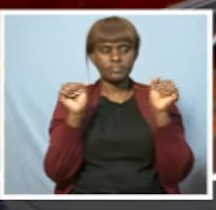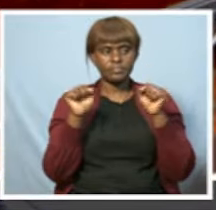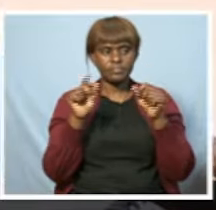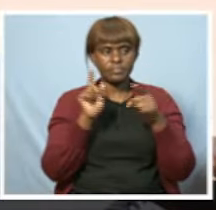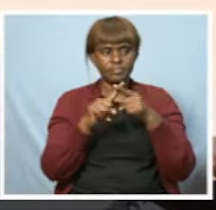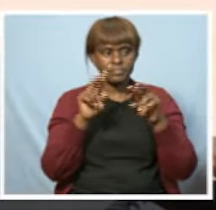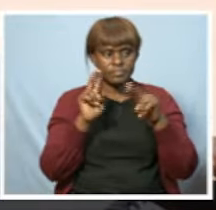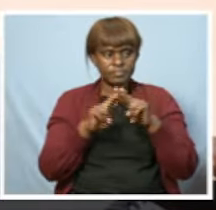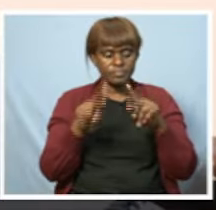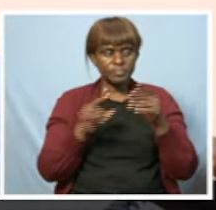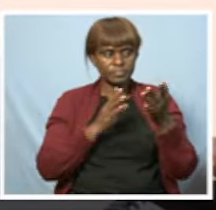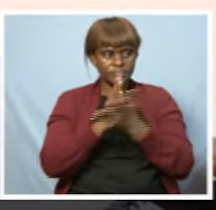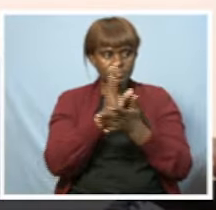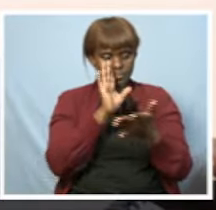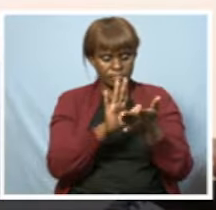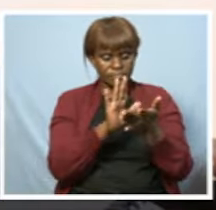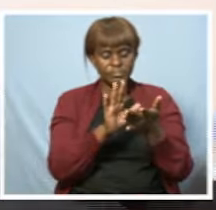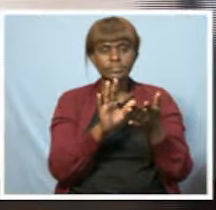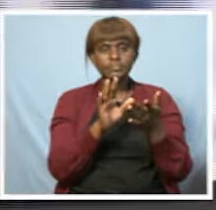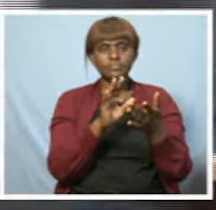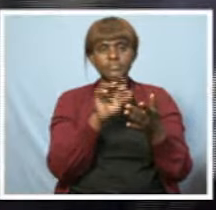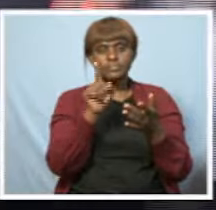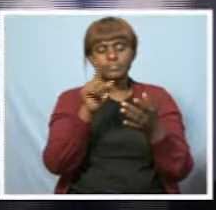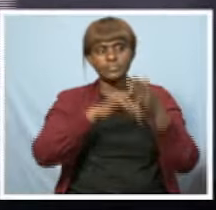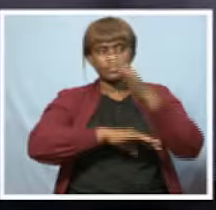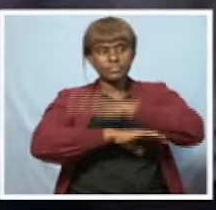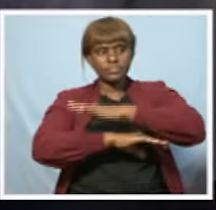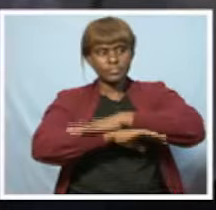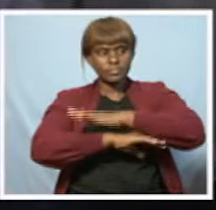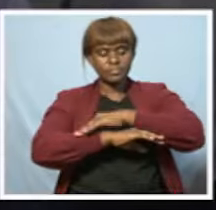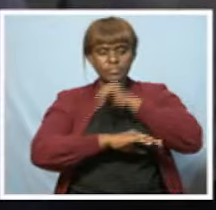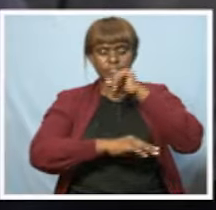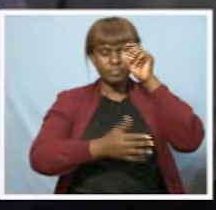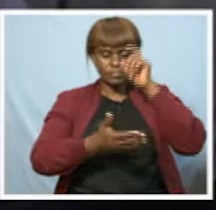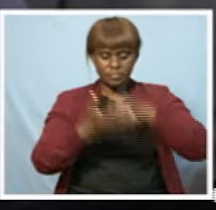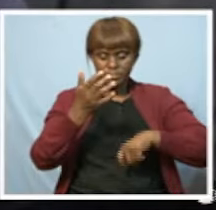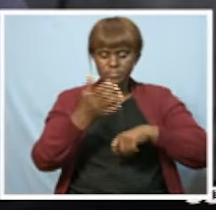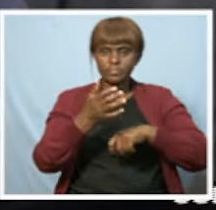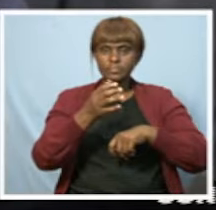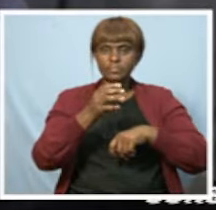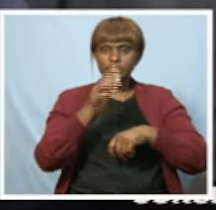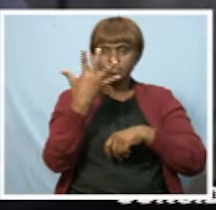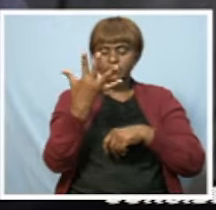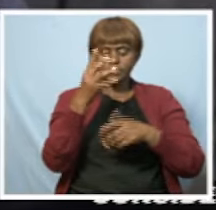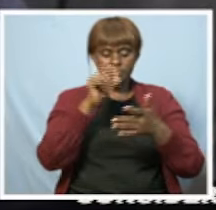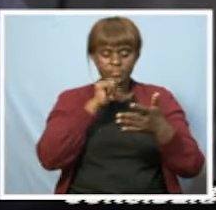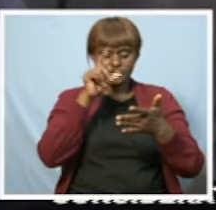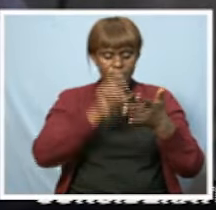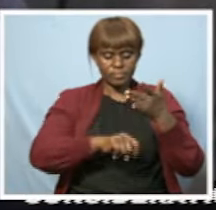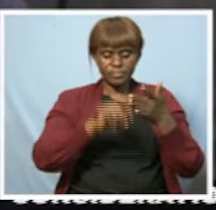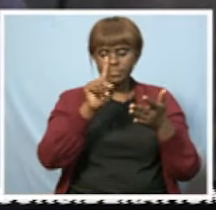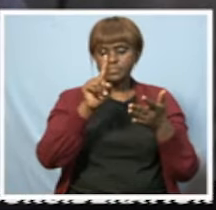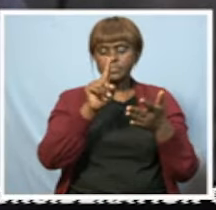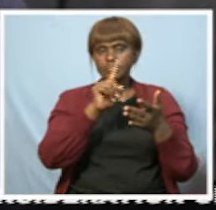The correct context here is that the desks were not with the 5 desks were not with